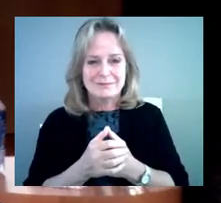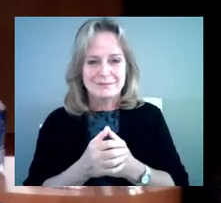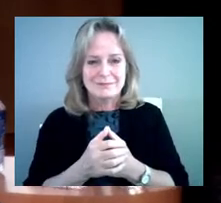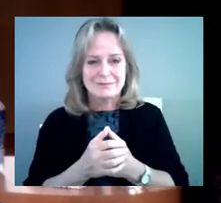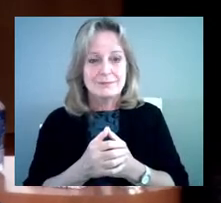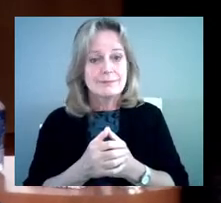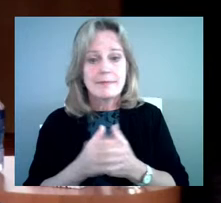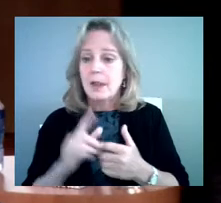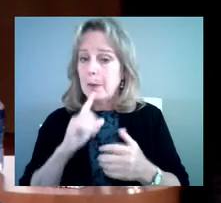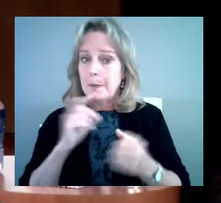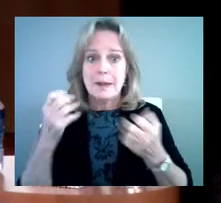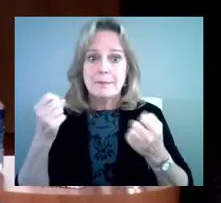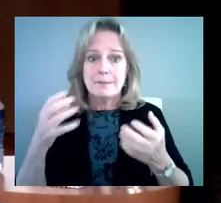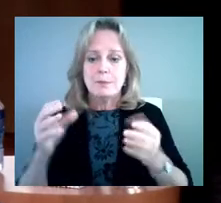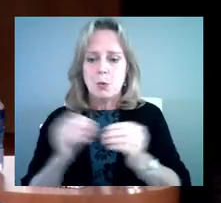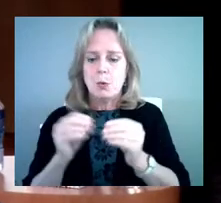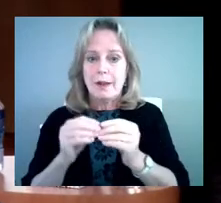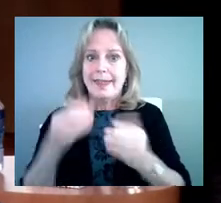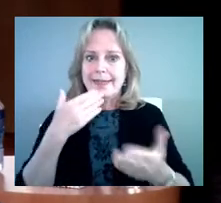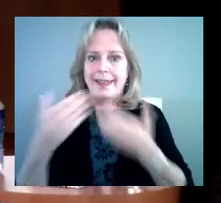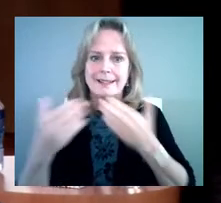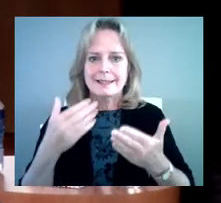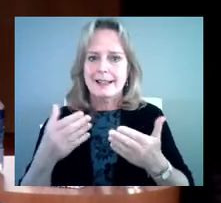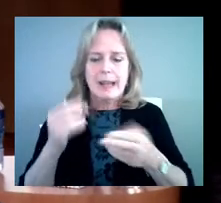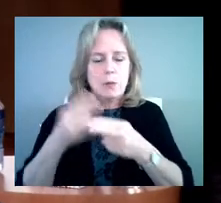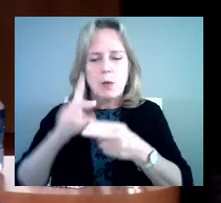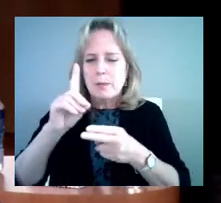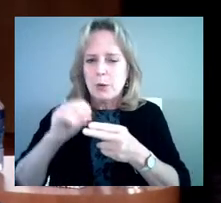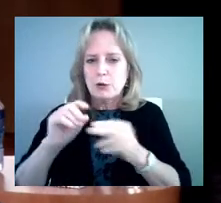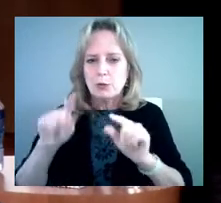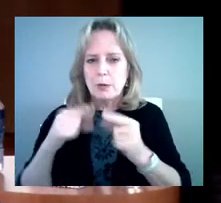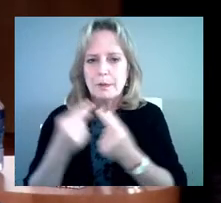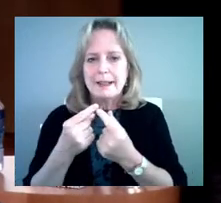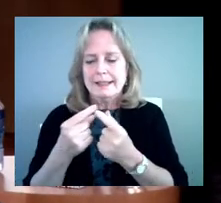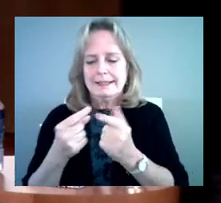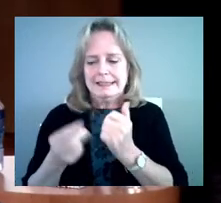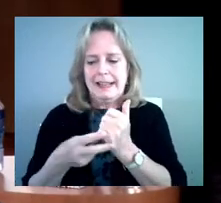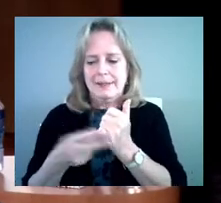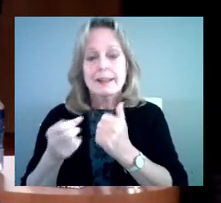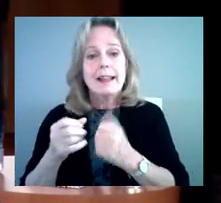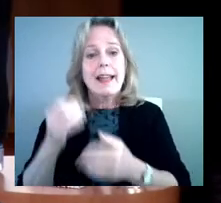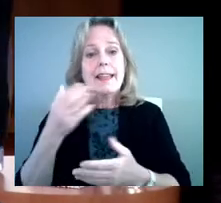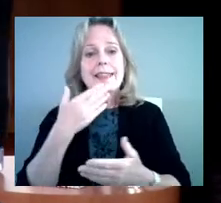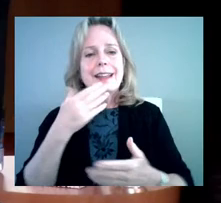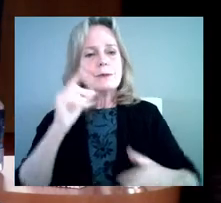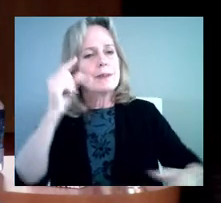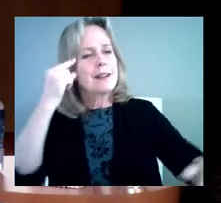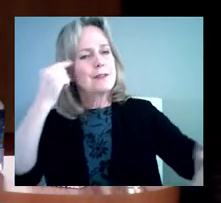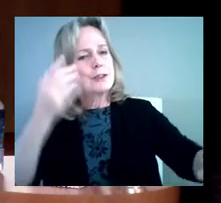There are many more thanks due, but I'll name just one more group saved until the end. Thanks to the governor.